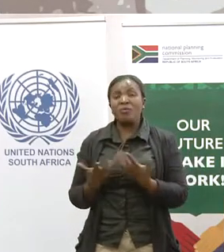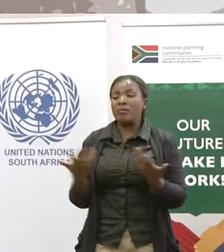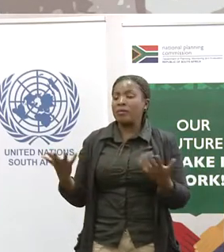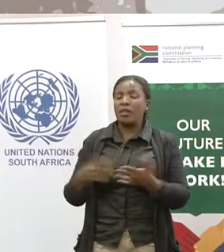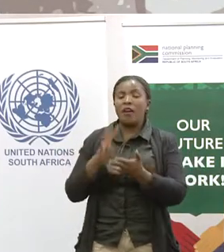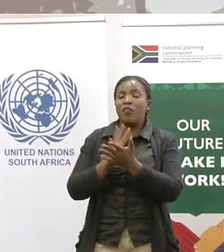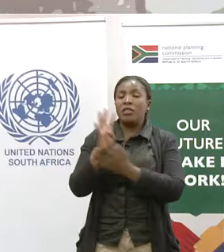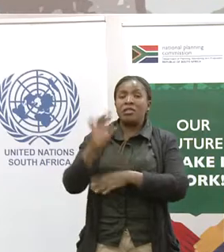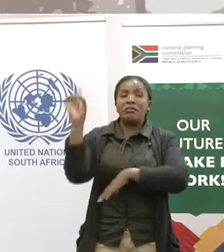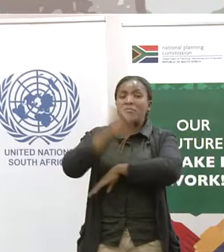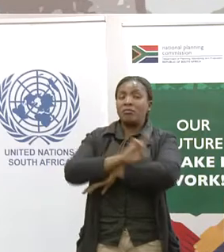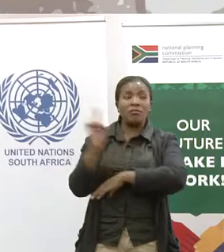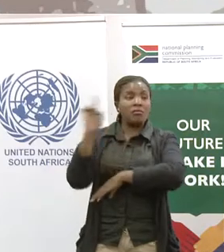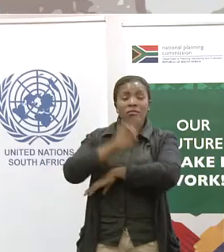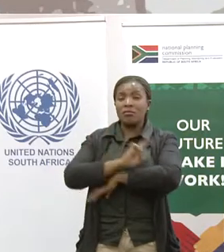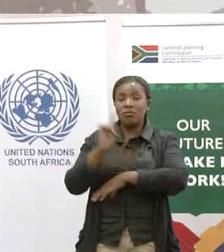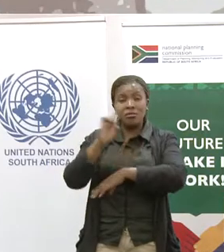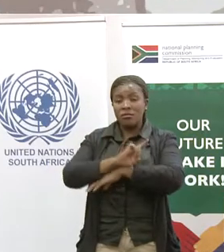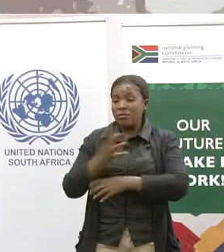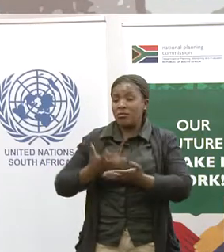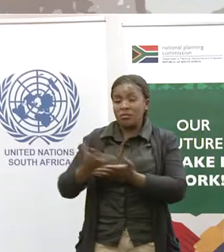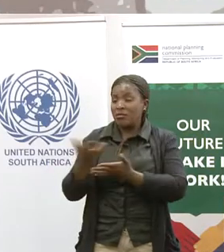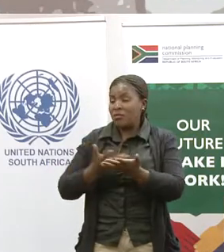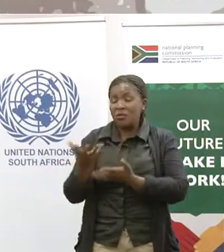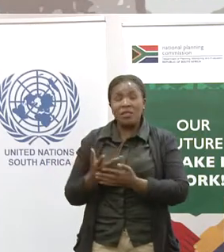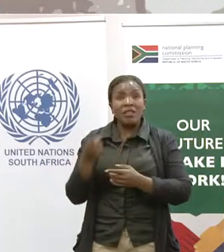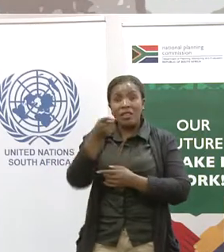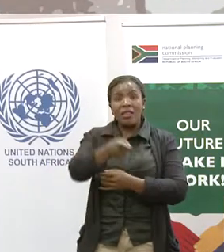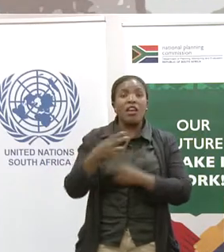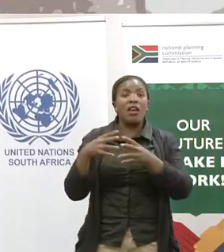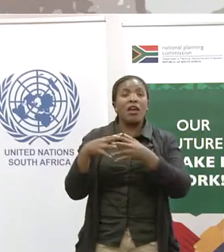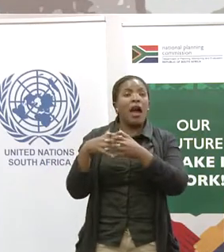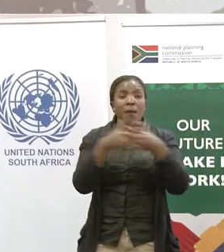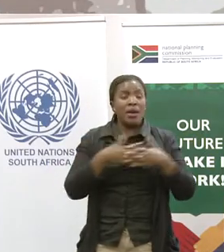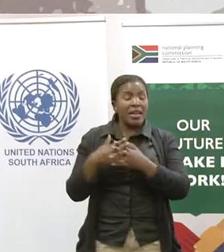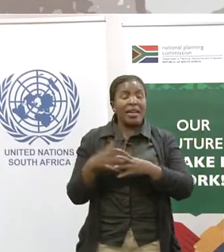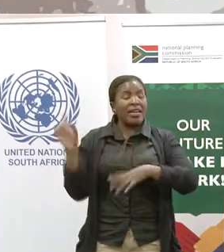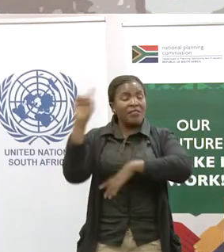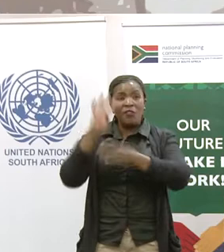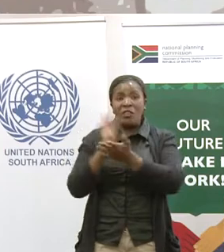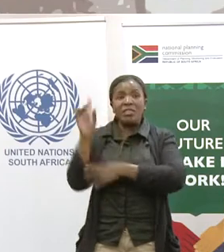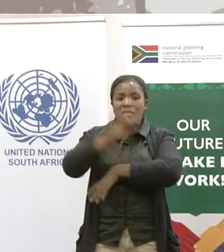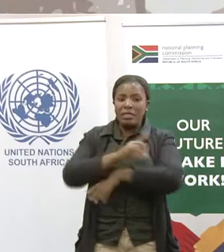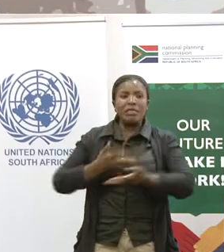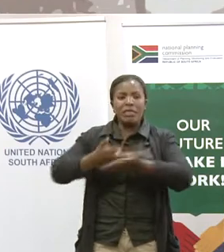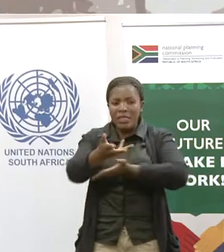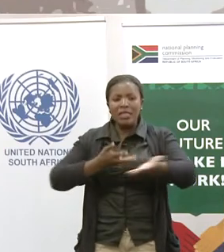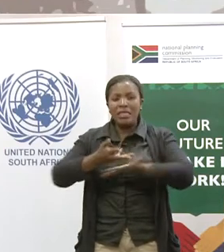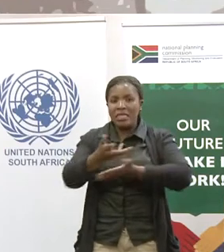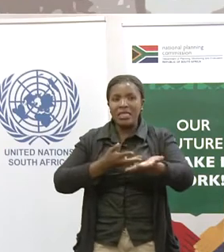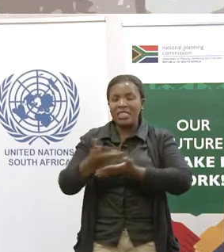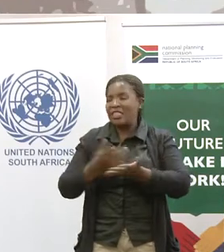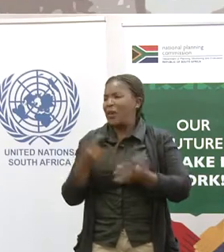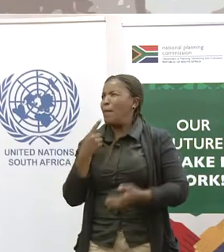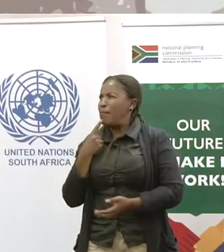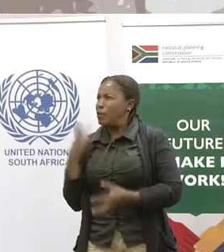painful days in America, missing pap at home and morocco, we finally came up with